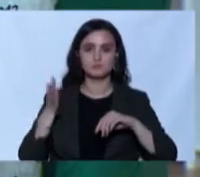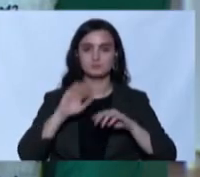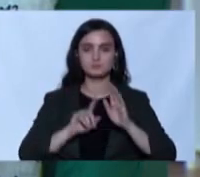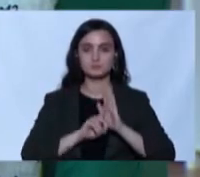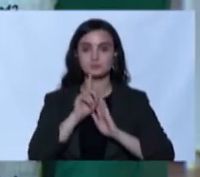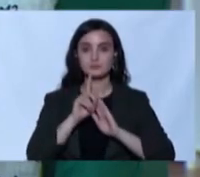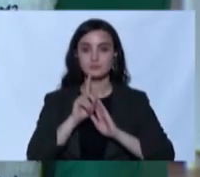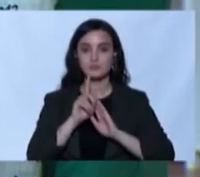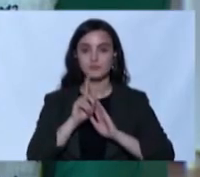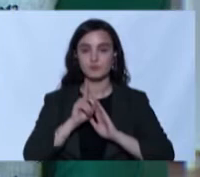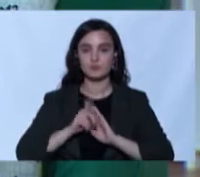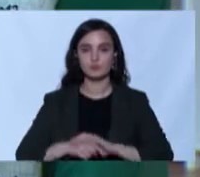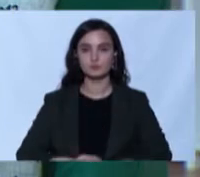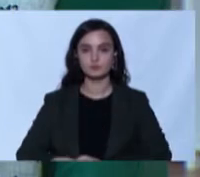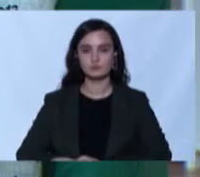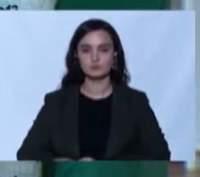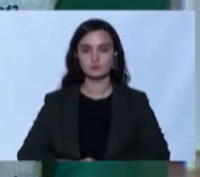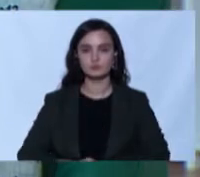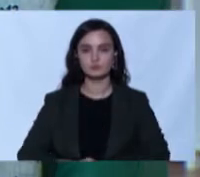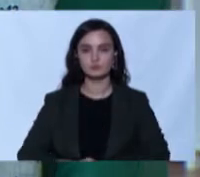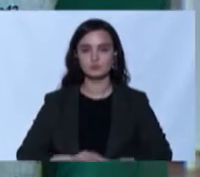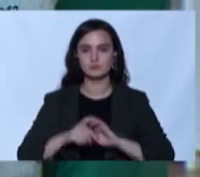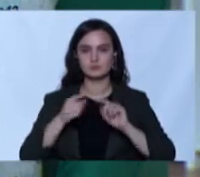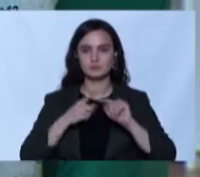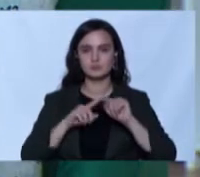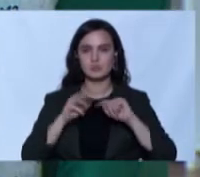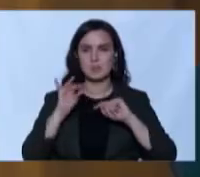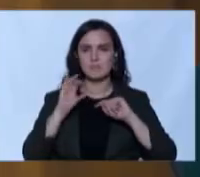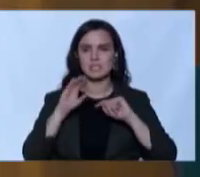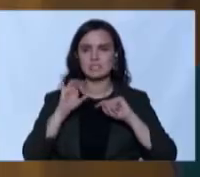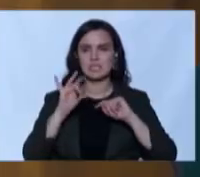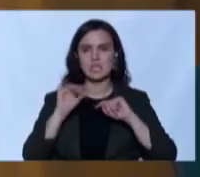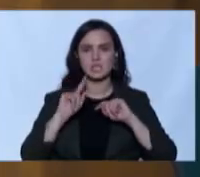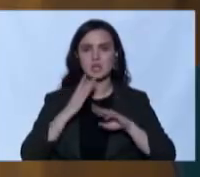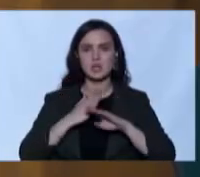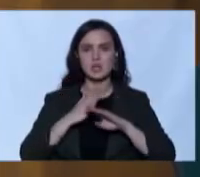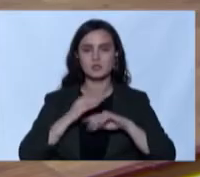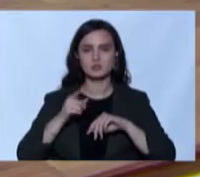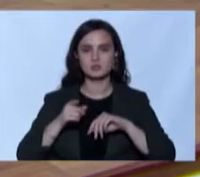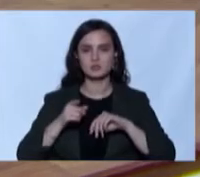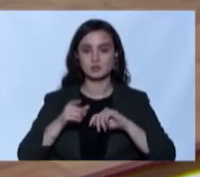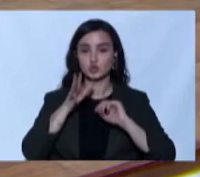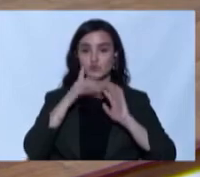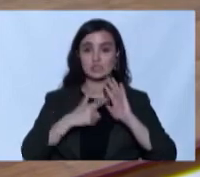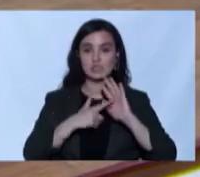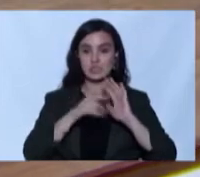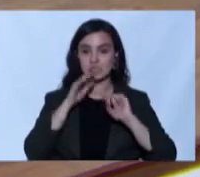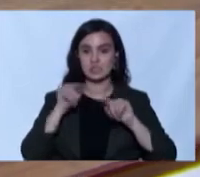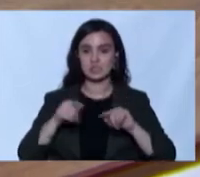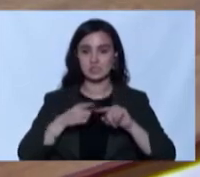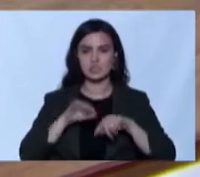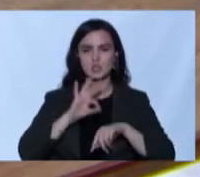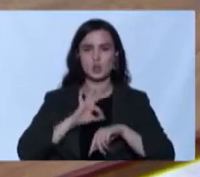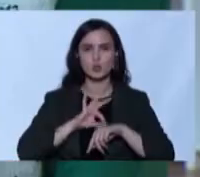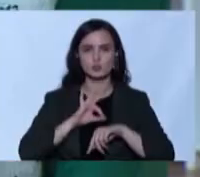go to the beginning, and let's begin with his childhood and the mysterious illness that he had up until the age of 7. Now, this